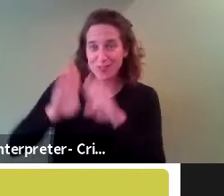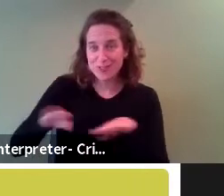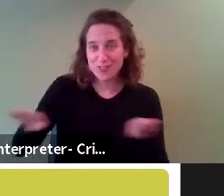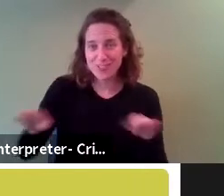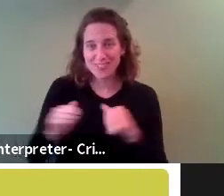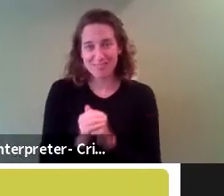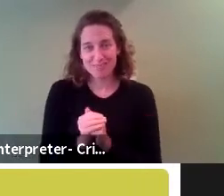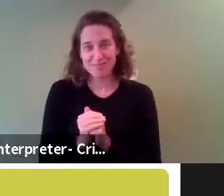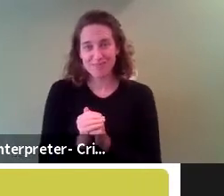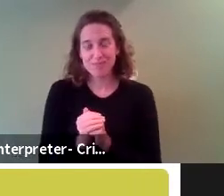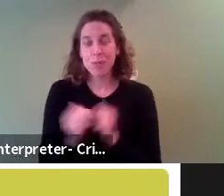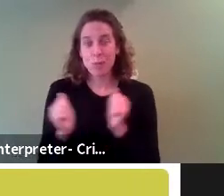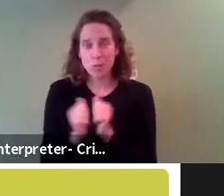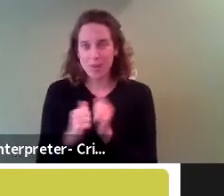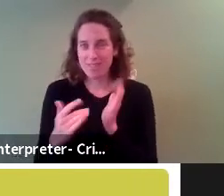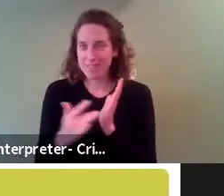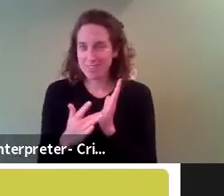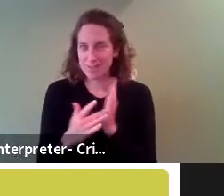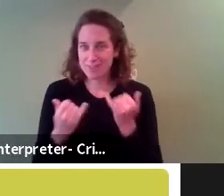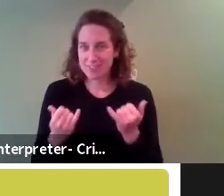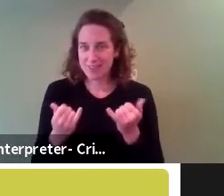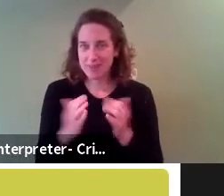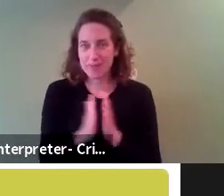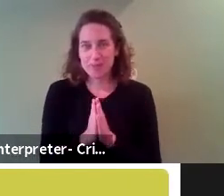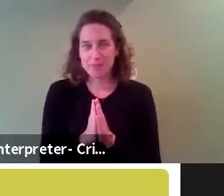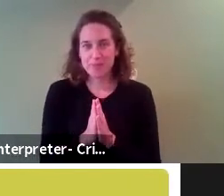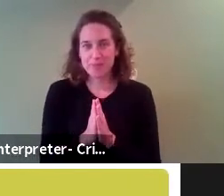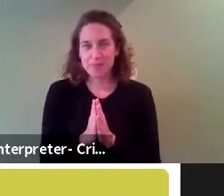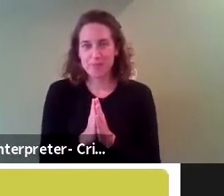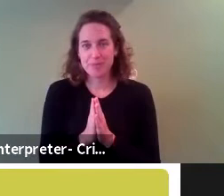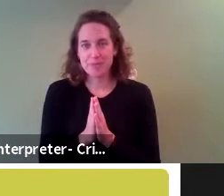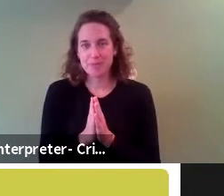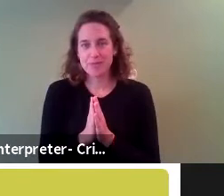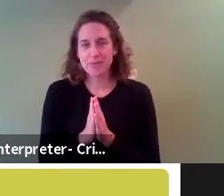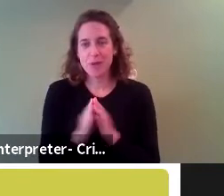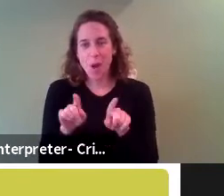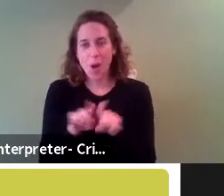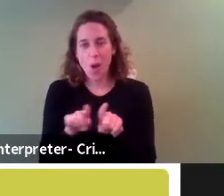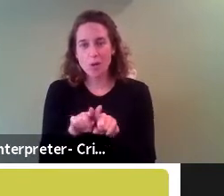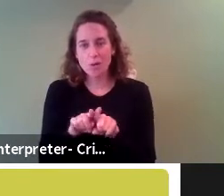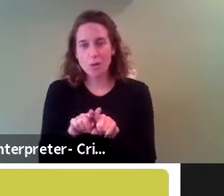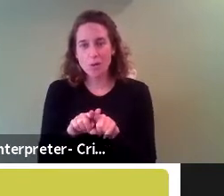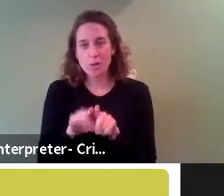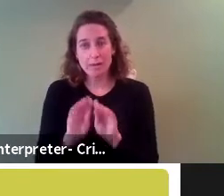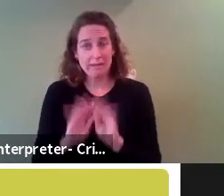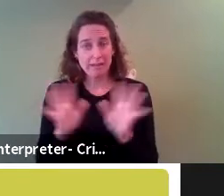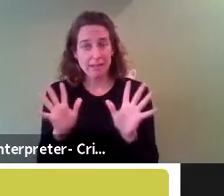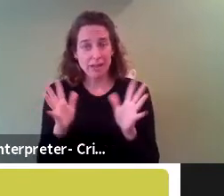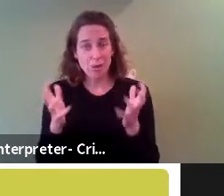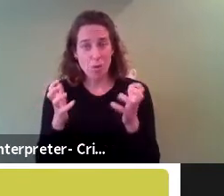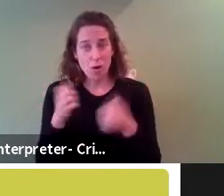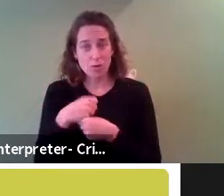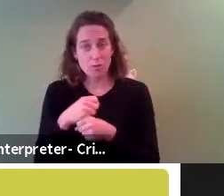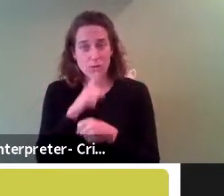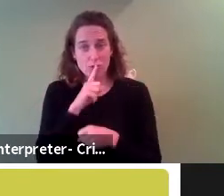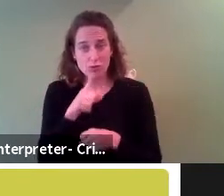technology. But we want to also make sure that you understand that helping